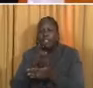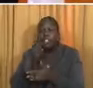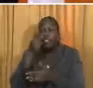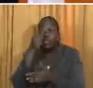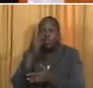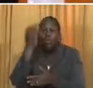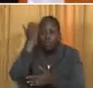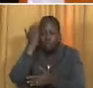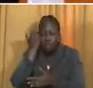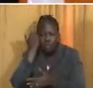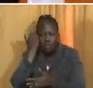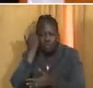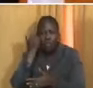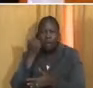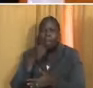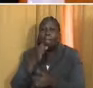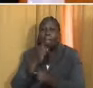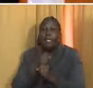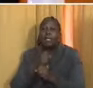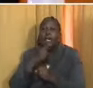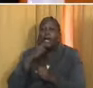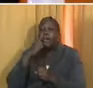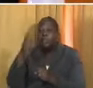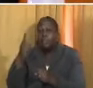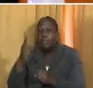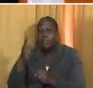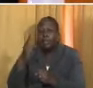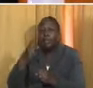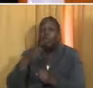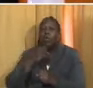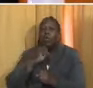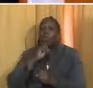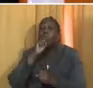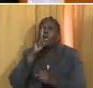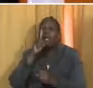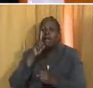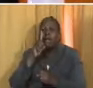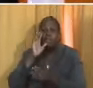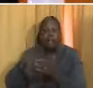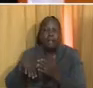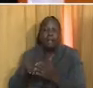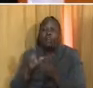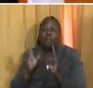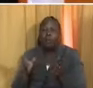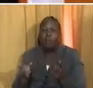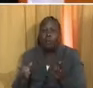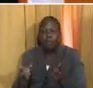made pronouncements that were wider than his original prayers,